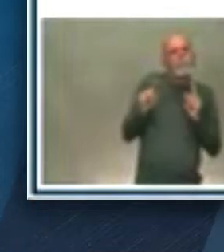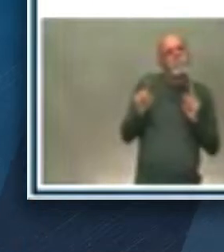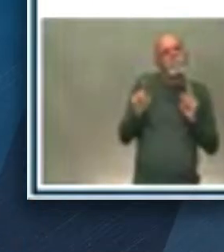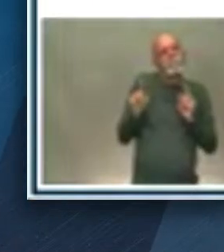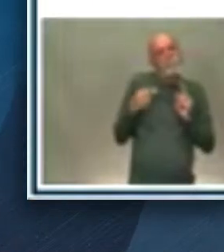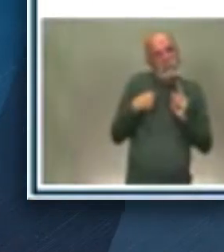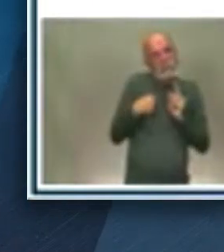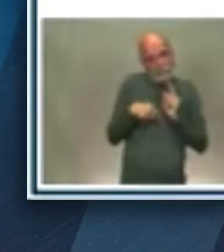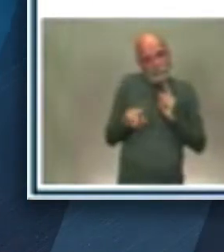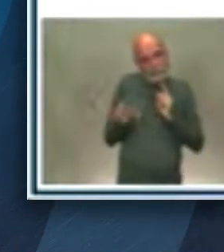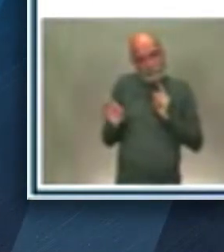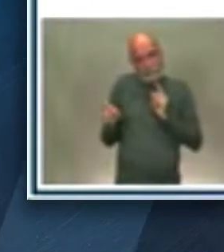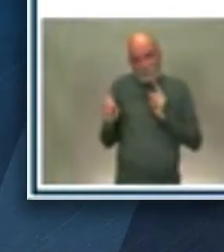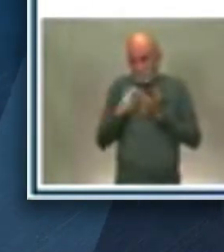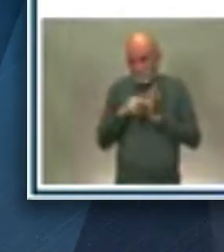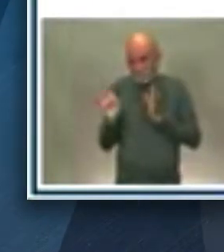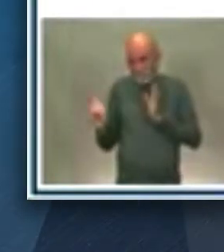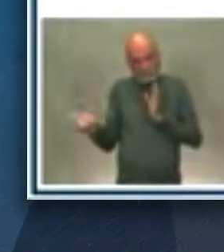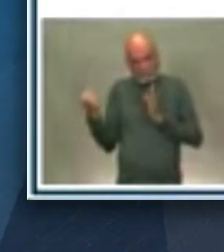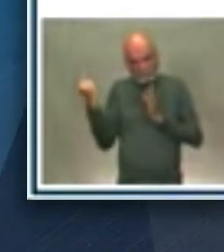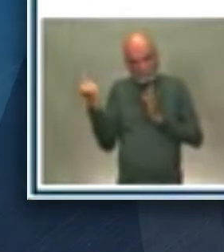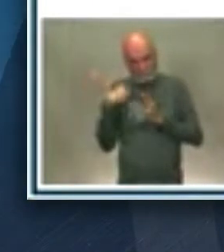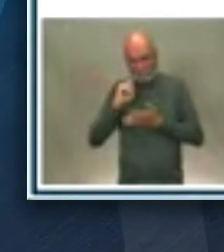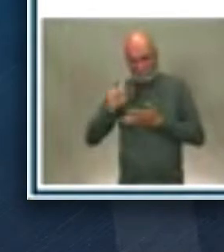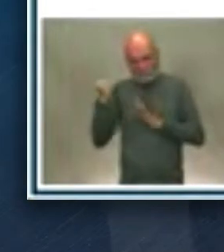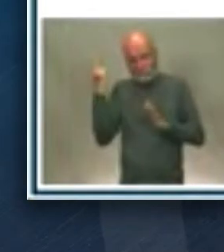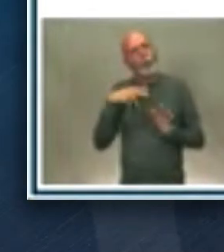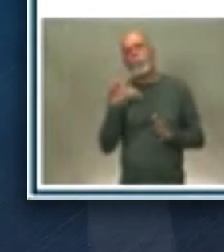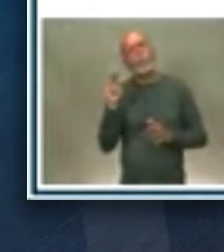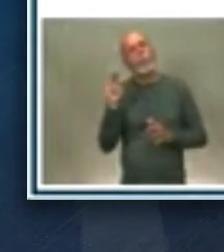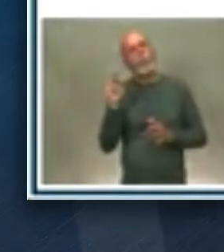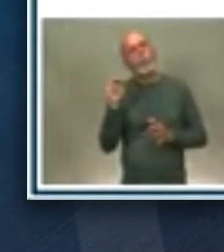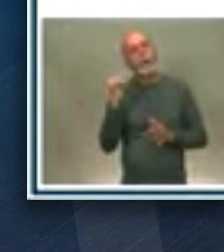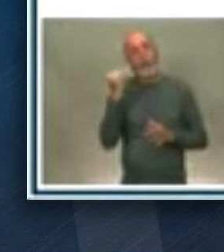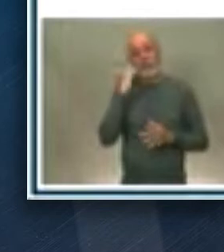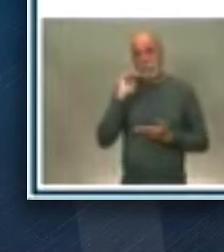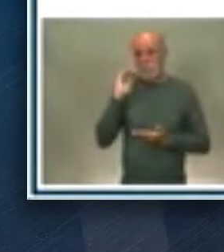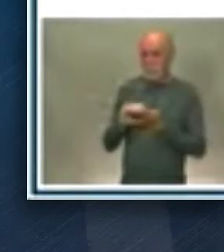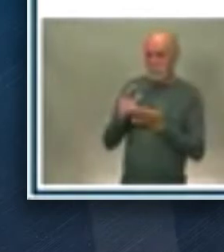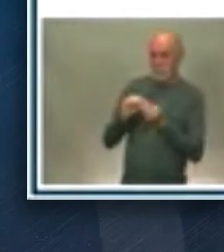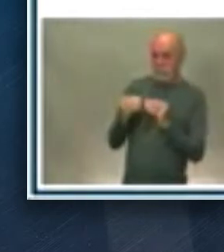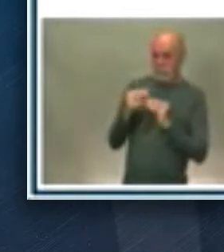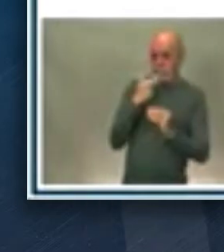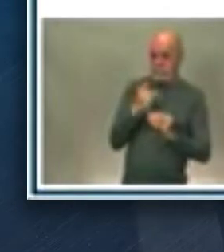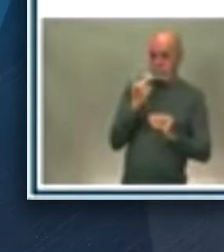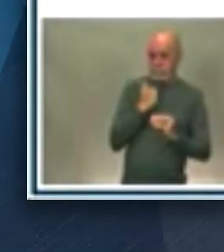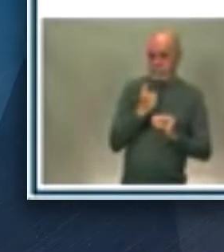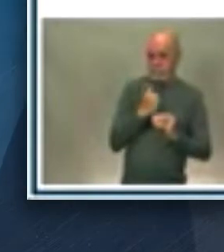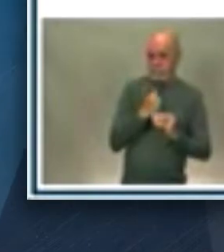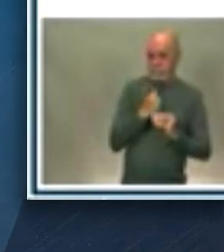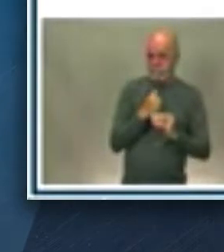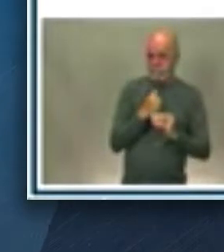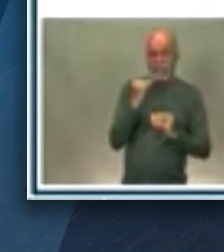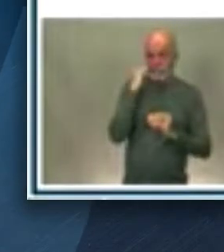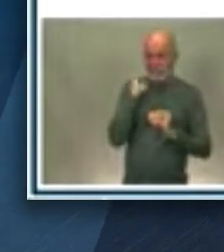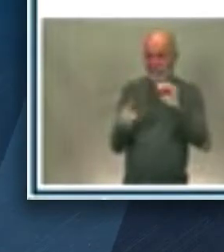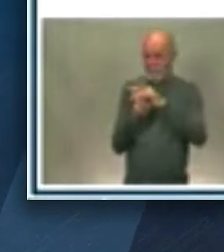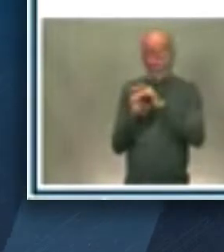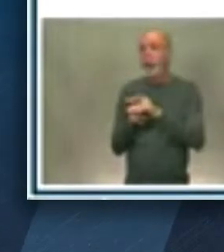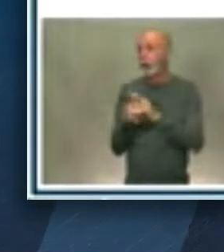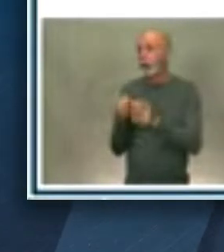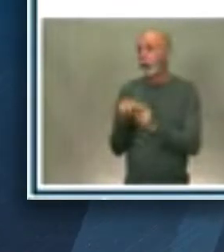have mandatory masking even in schools. But if either of those situations changes, I will come back and have more